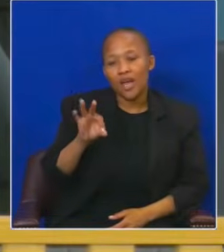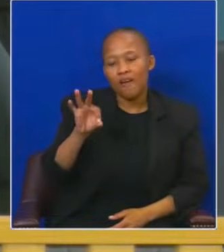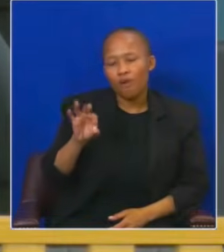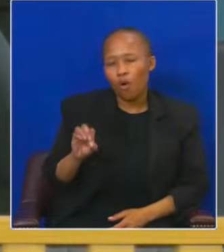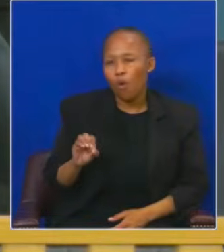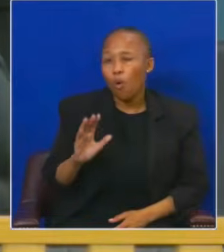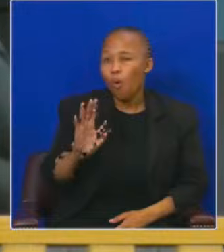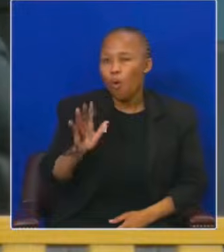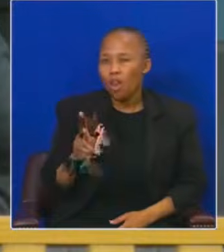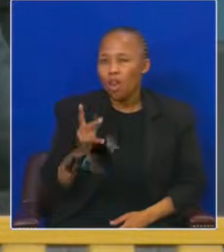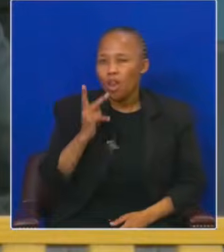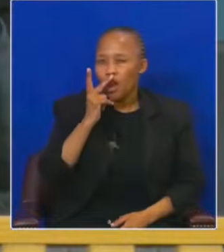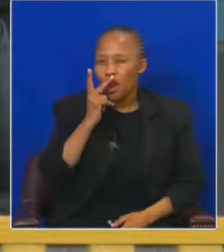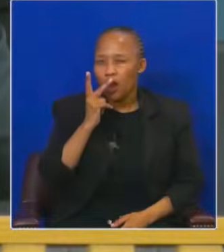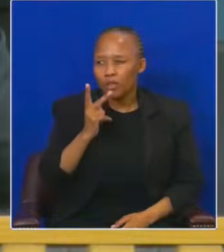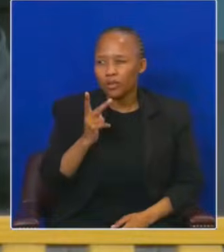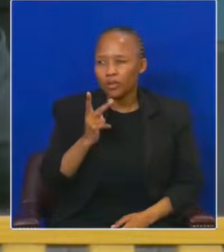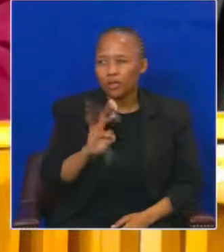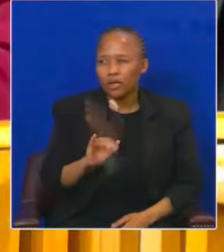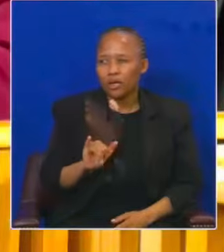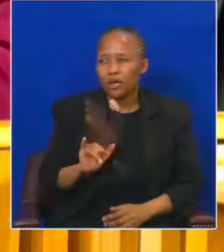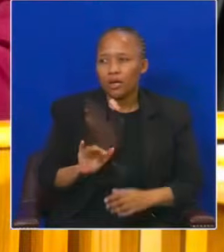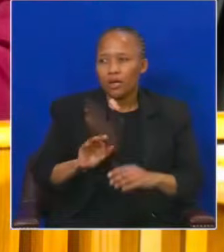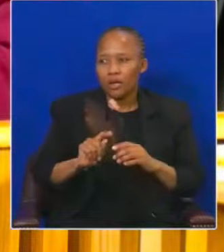Thank you.